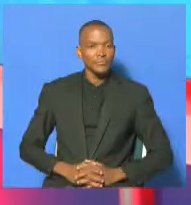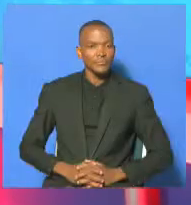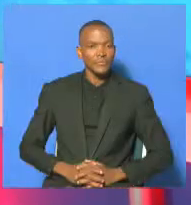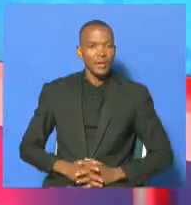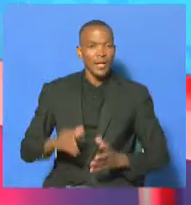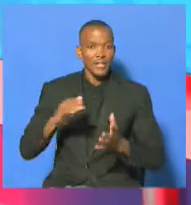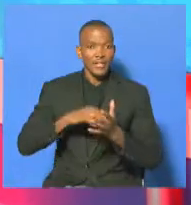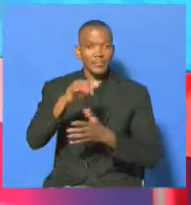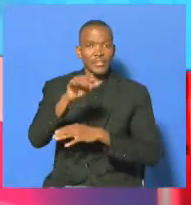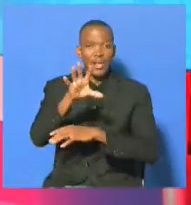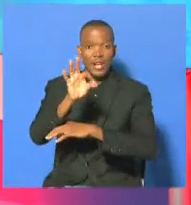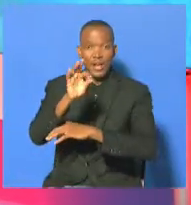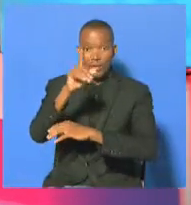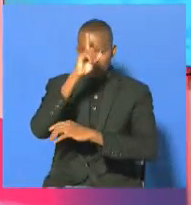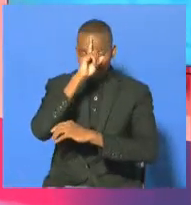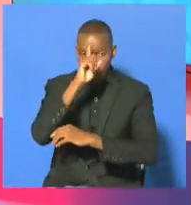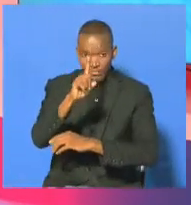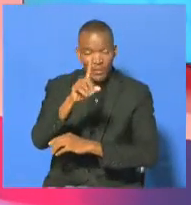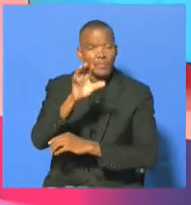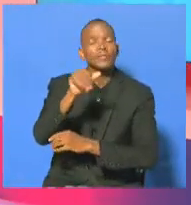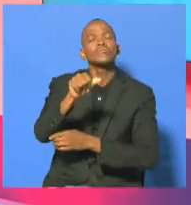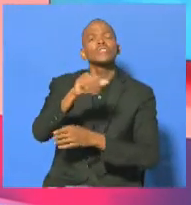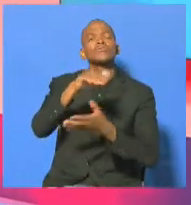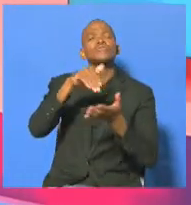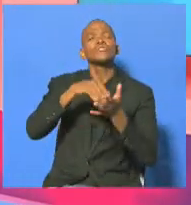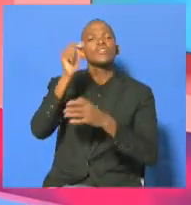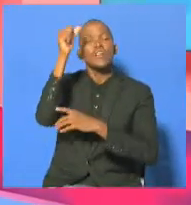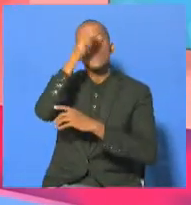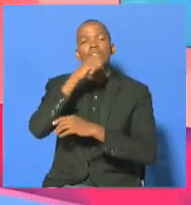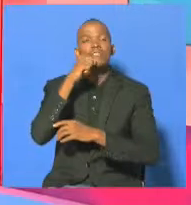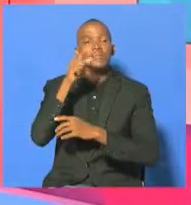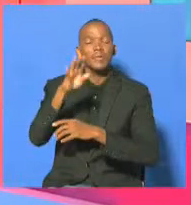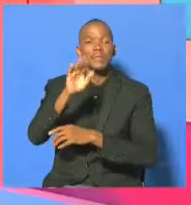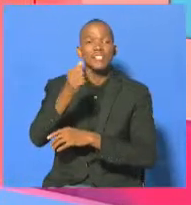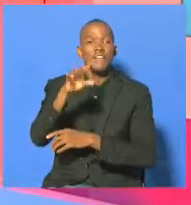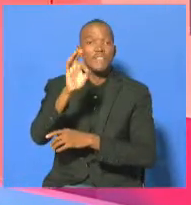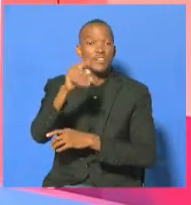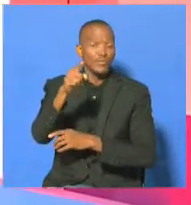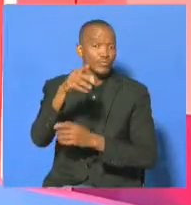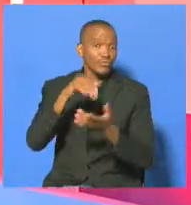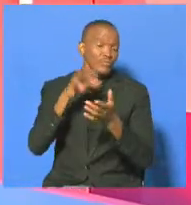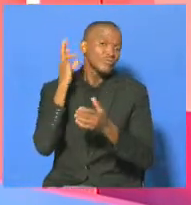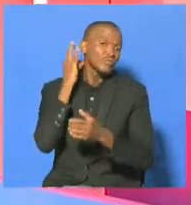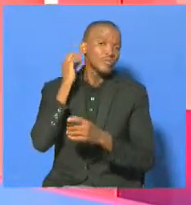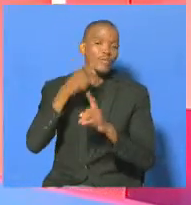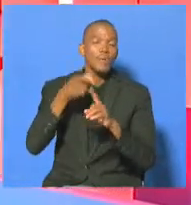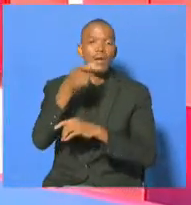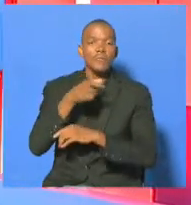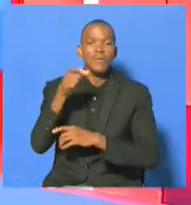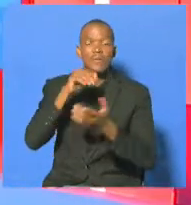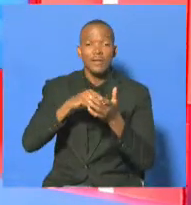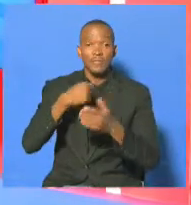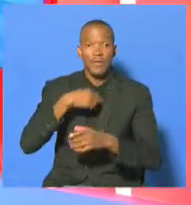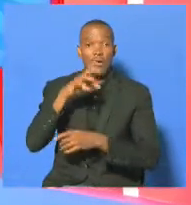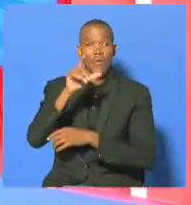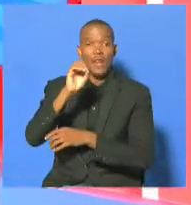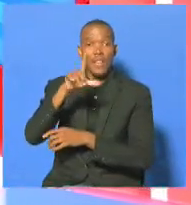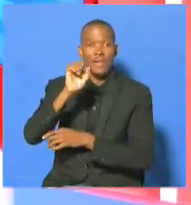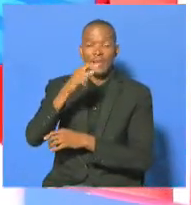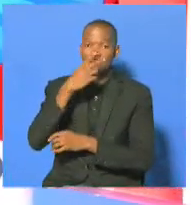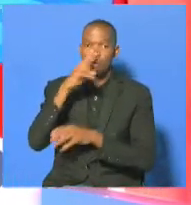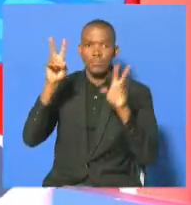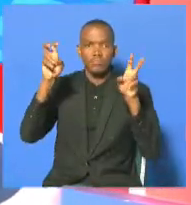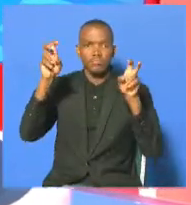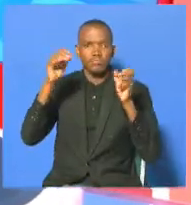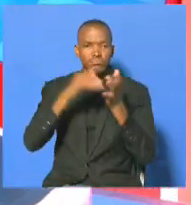Well, it's just gone 9 o'clock Central African time. This is BTV News. We are broadcasting live from the nation's capital. I'm Udibide Samoka. Let's take a look at stories